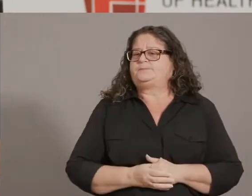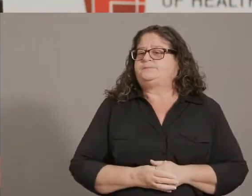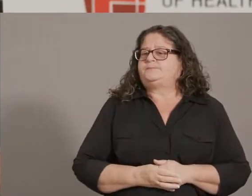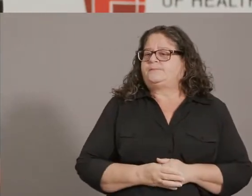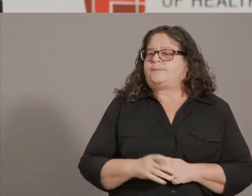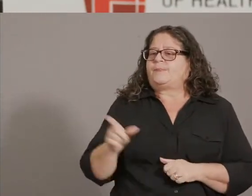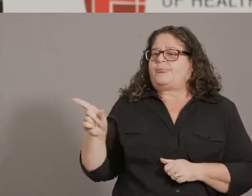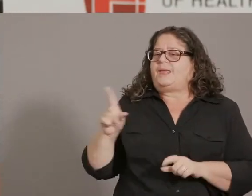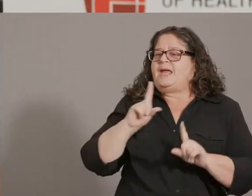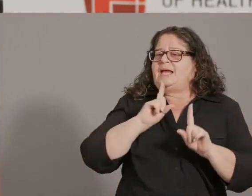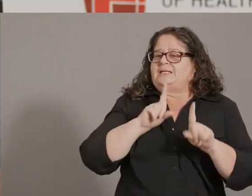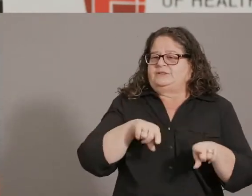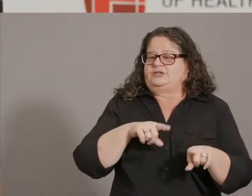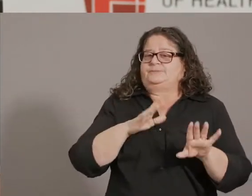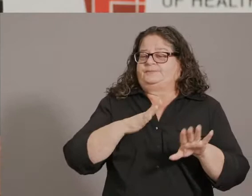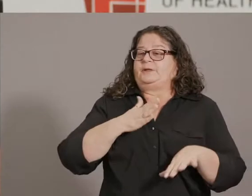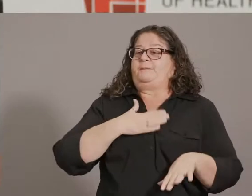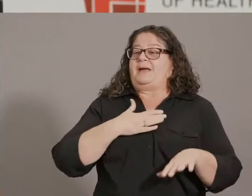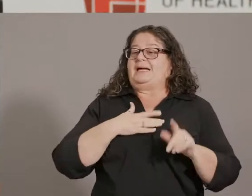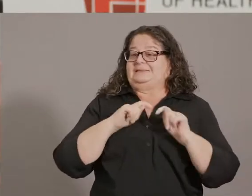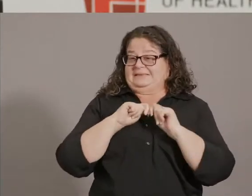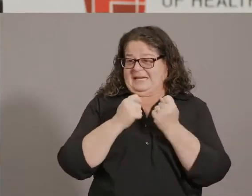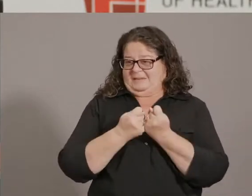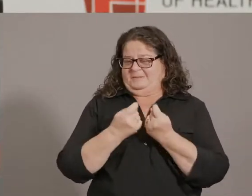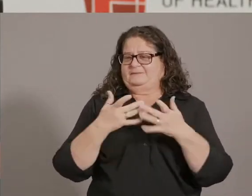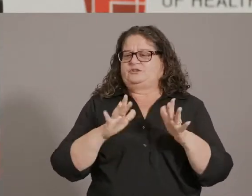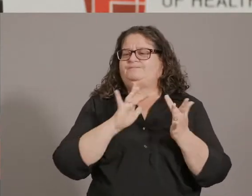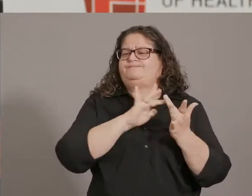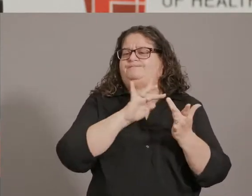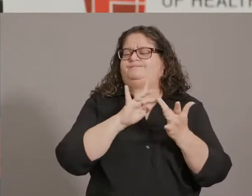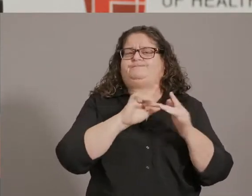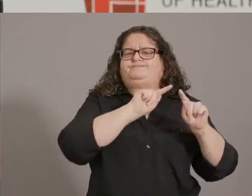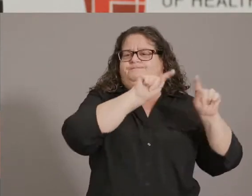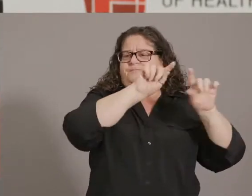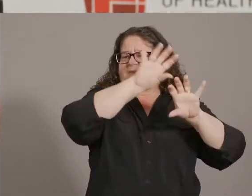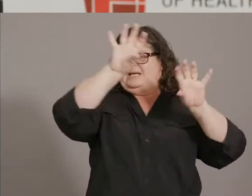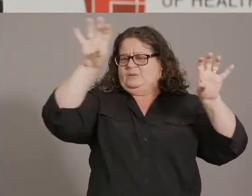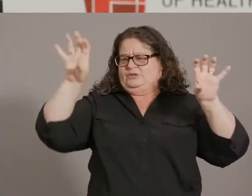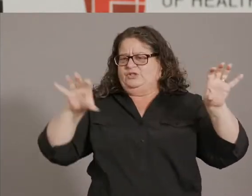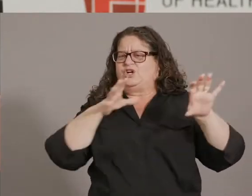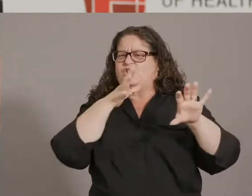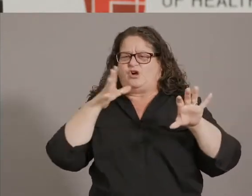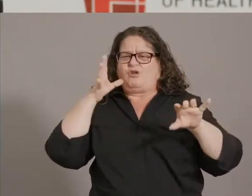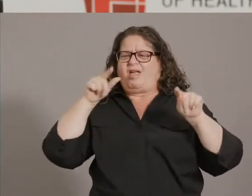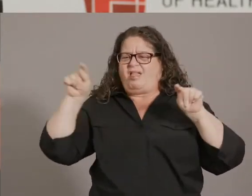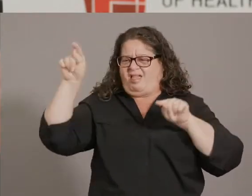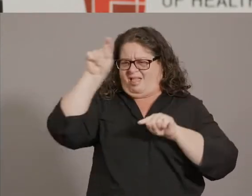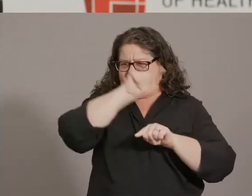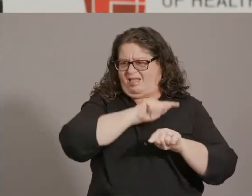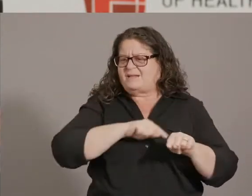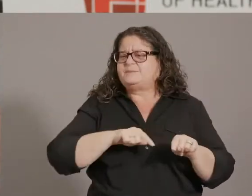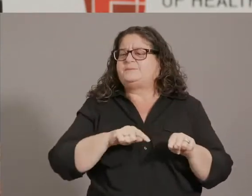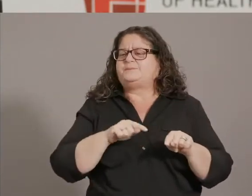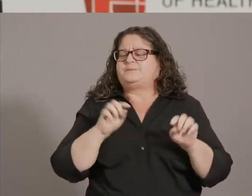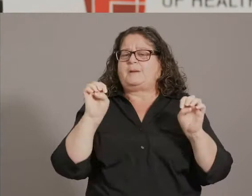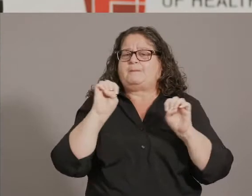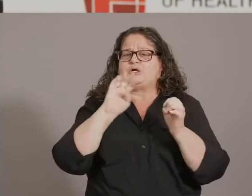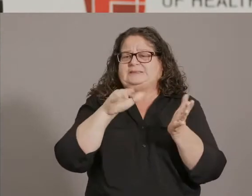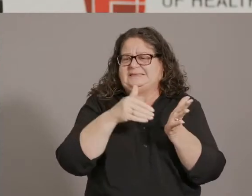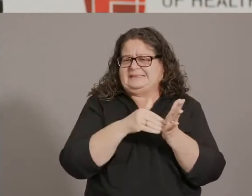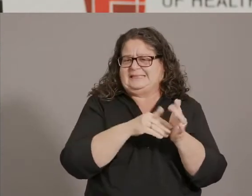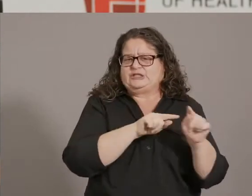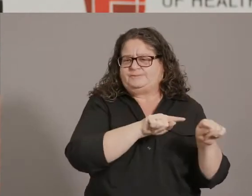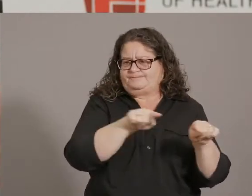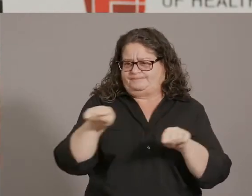immunizations team has been in contact with the rural counties as well as the Health Emergency Operations Center. As we get additional information from